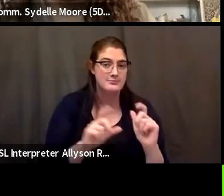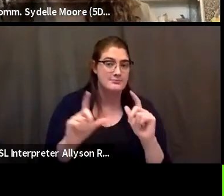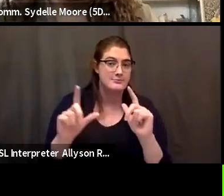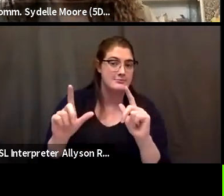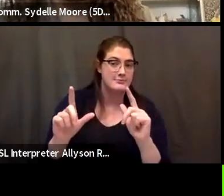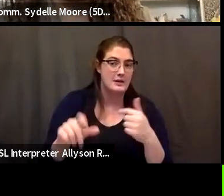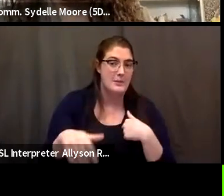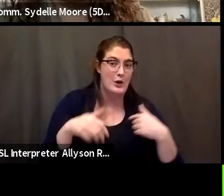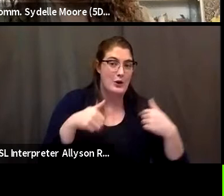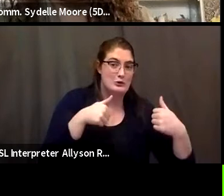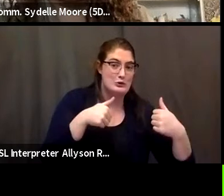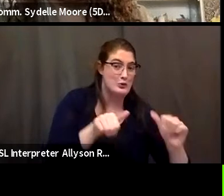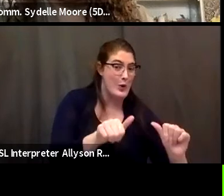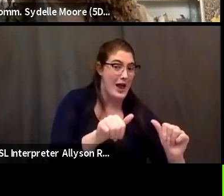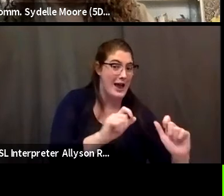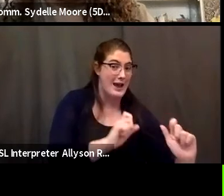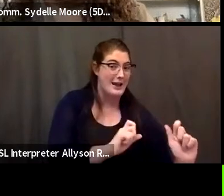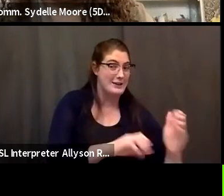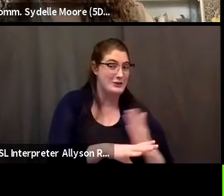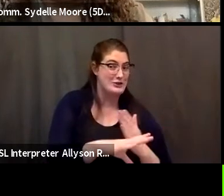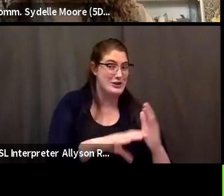I'm going to try to share my screen.